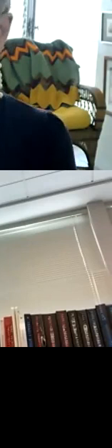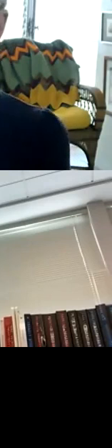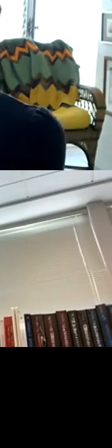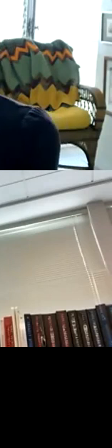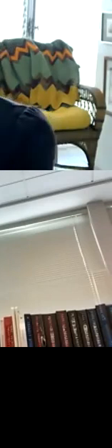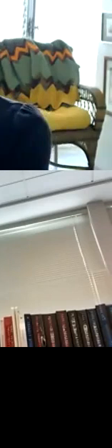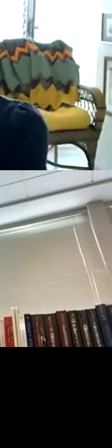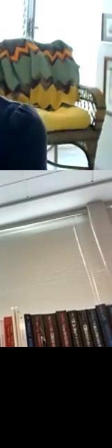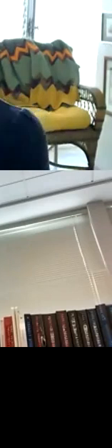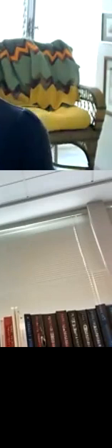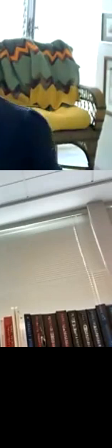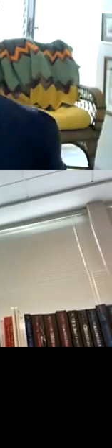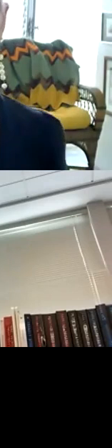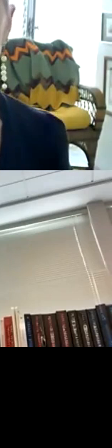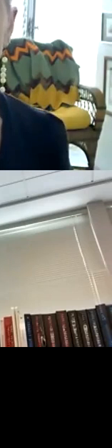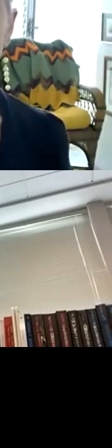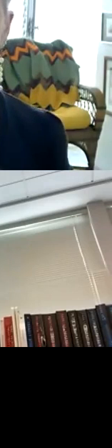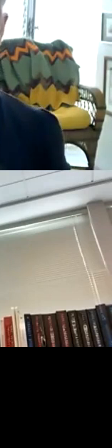I start my presentation.